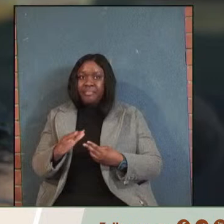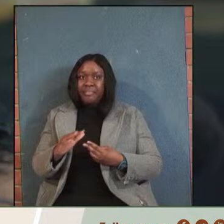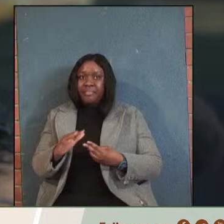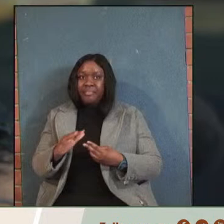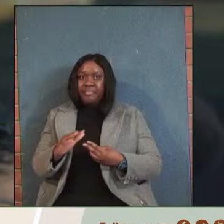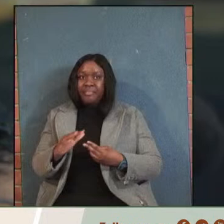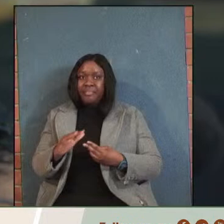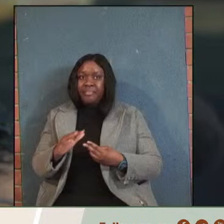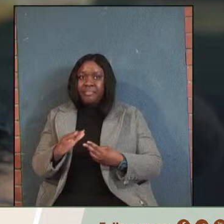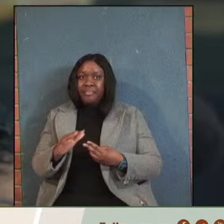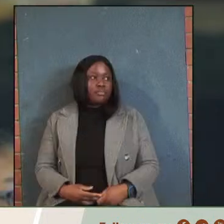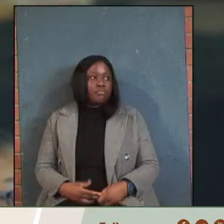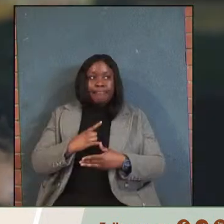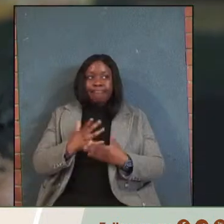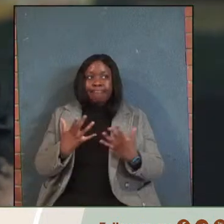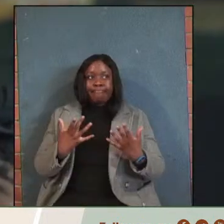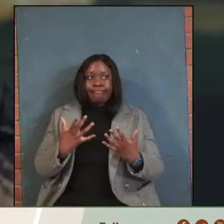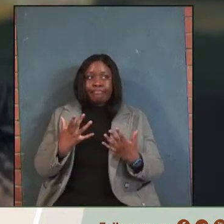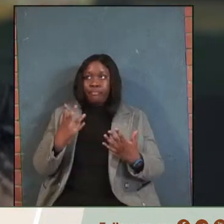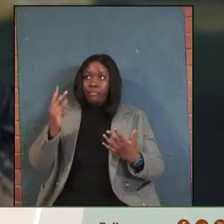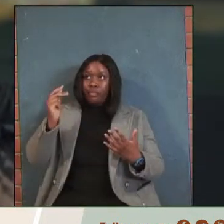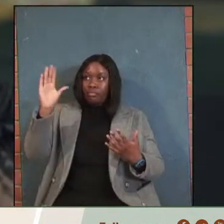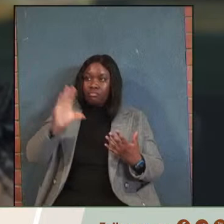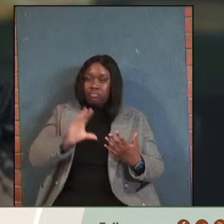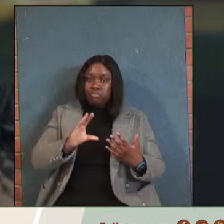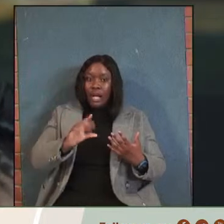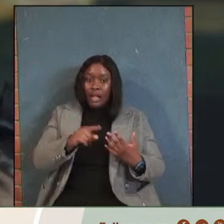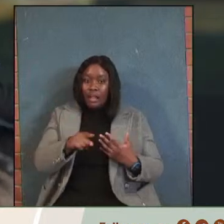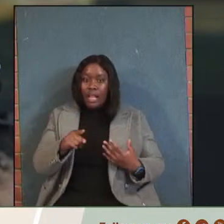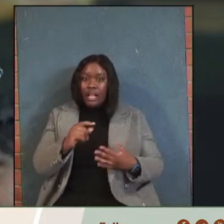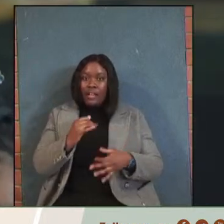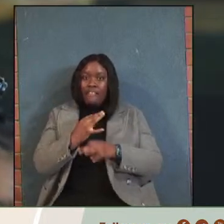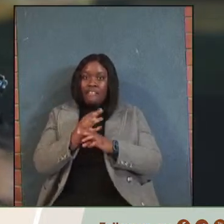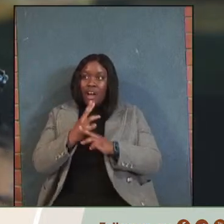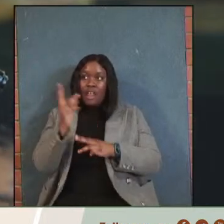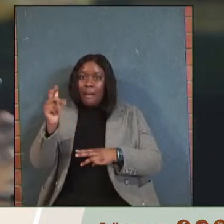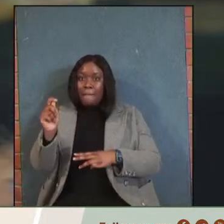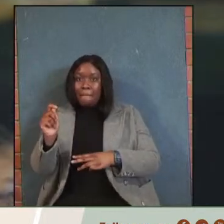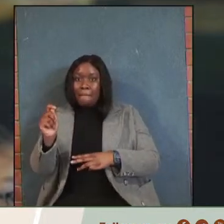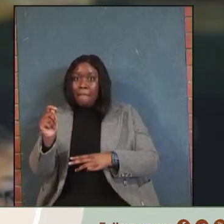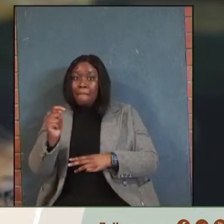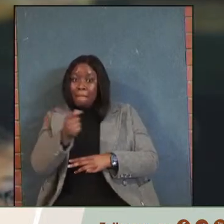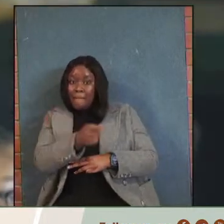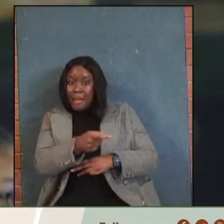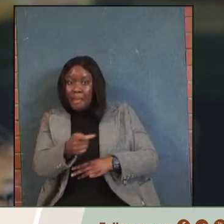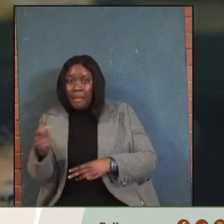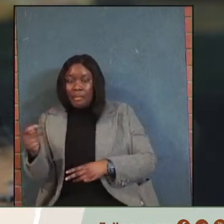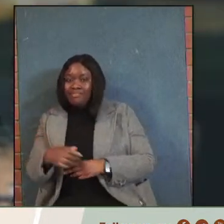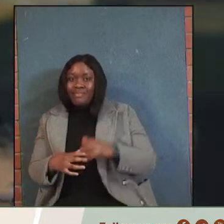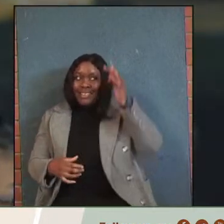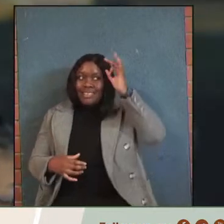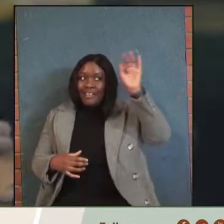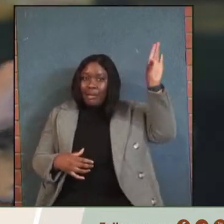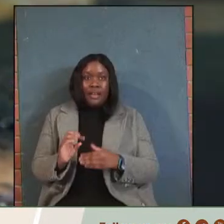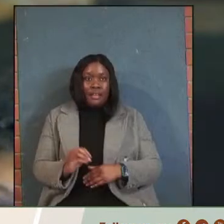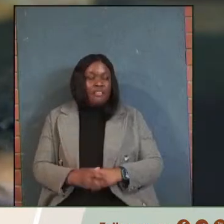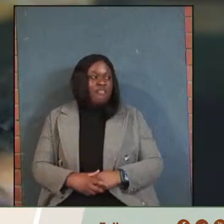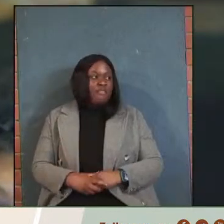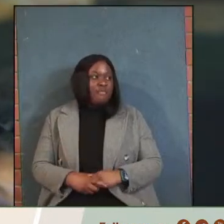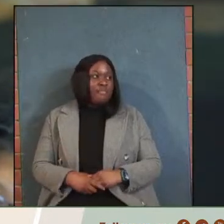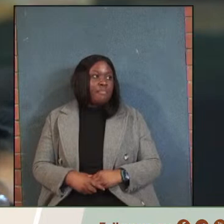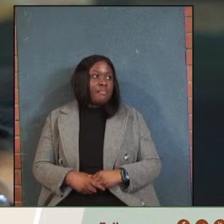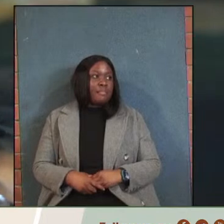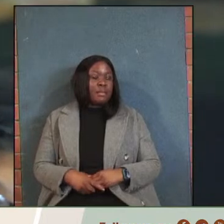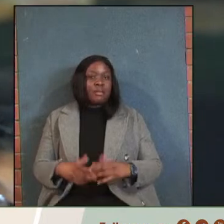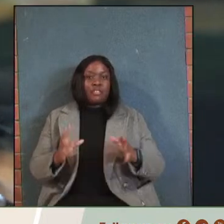In my investigation, I have found out that center, meaning that the parents did not have to pay, but the government did not intervene to help that aftercare.